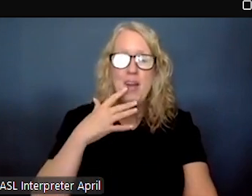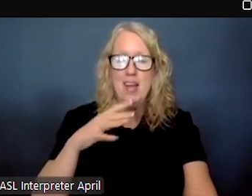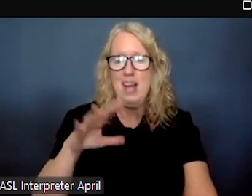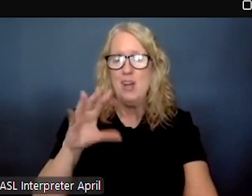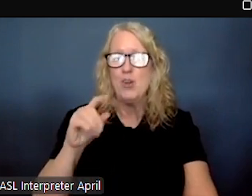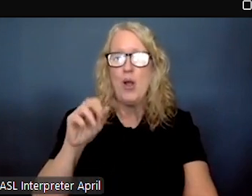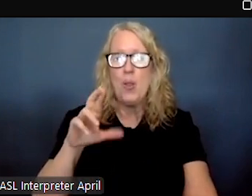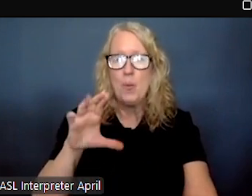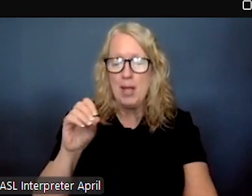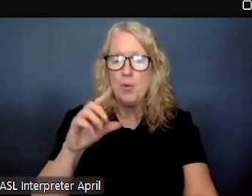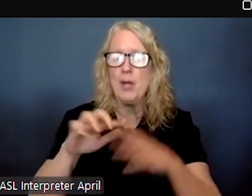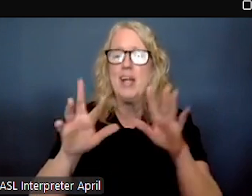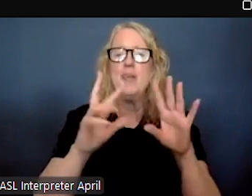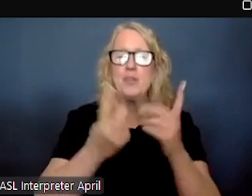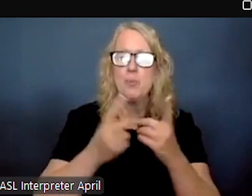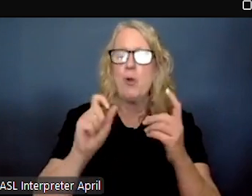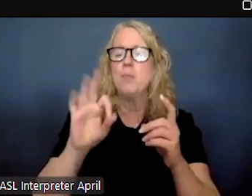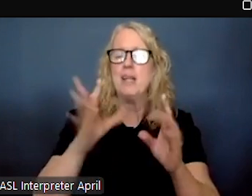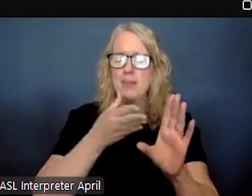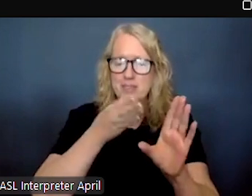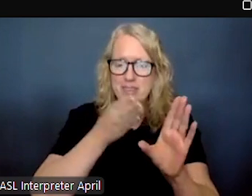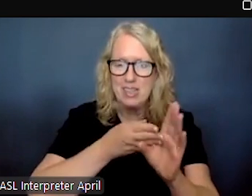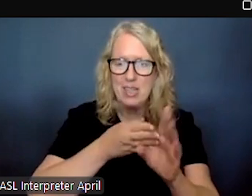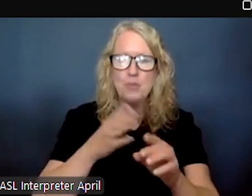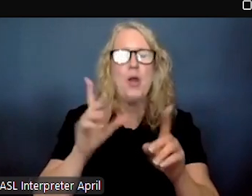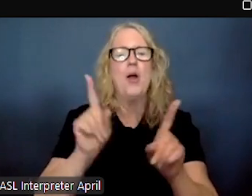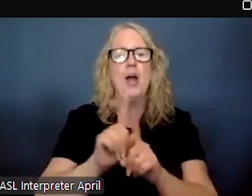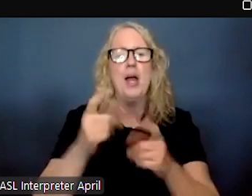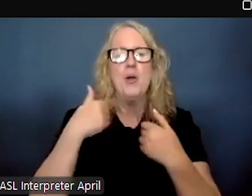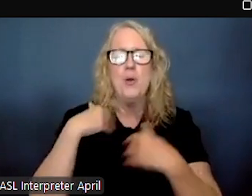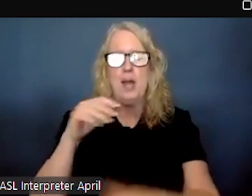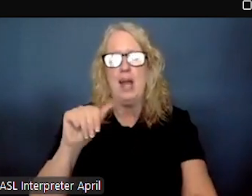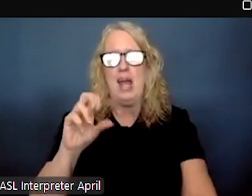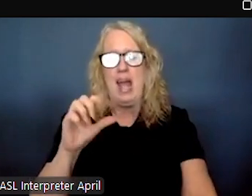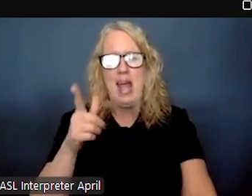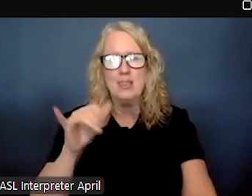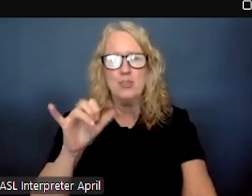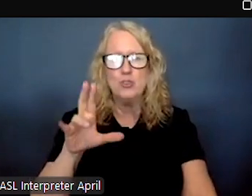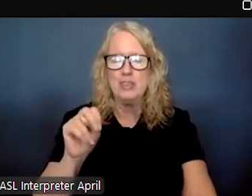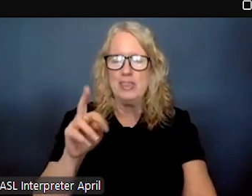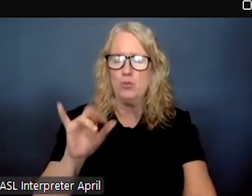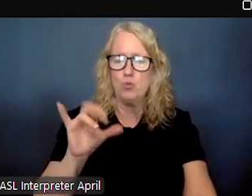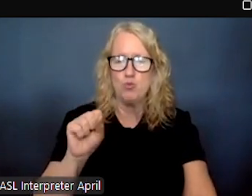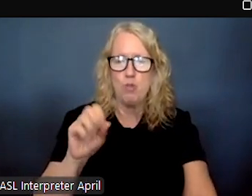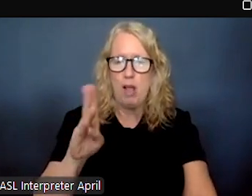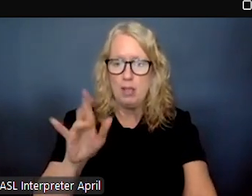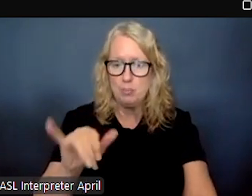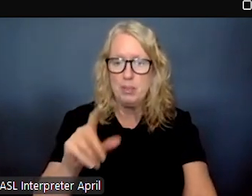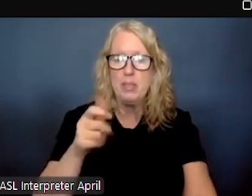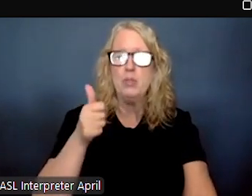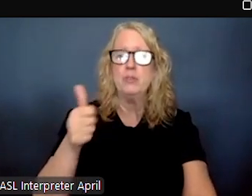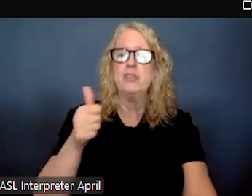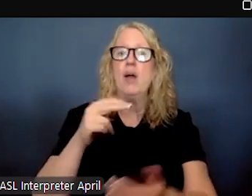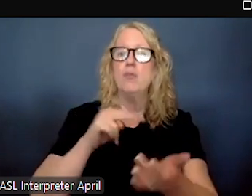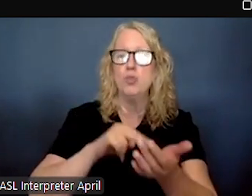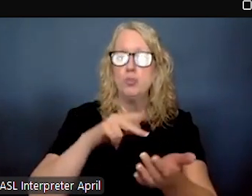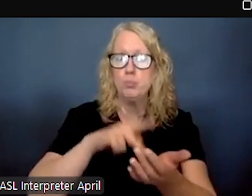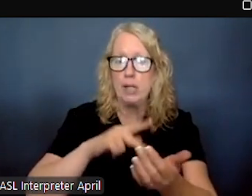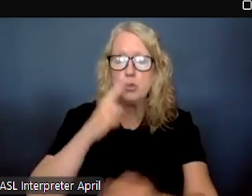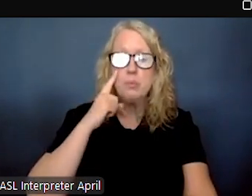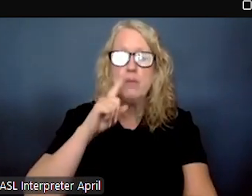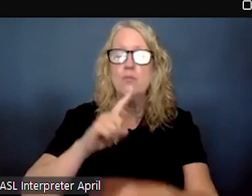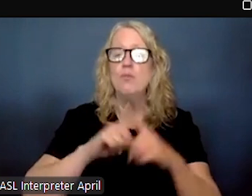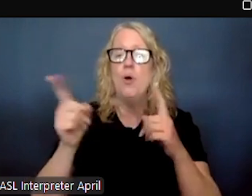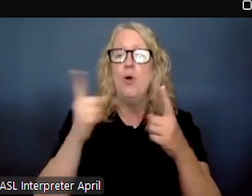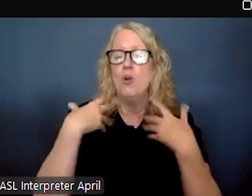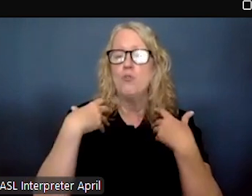Anschutz Department of Psychiatry. And we also have Ashlyn Crosby, who's a nurse practitioner for Recovery